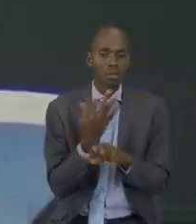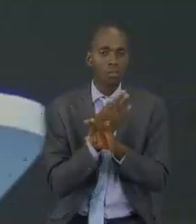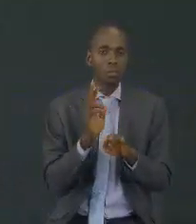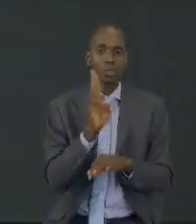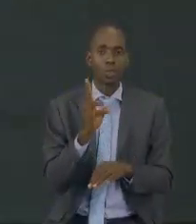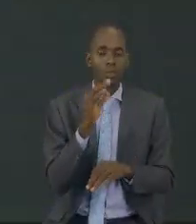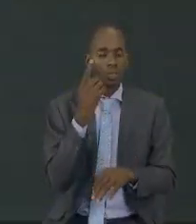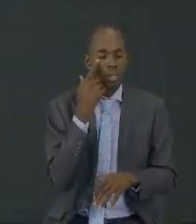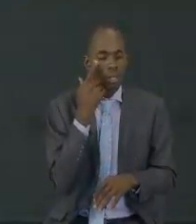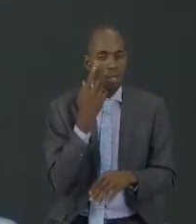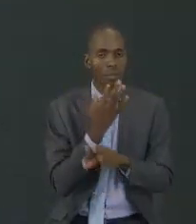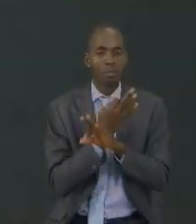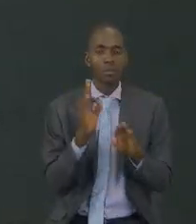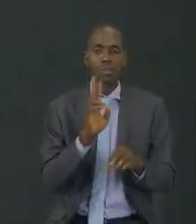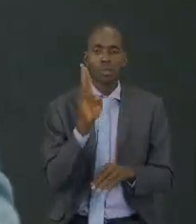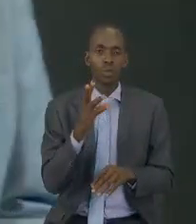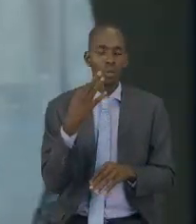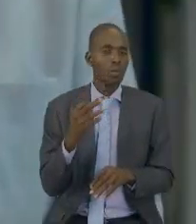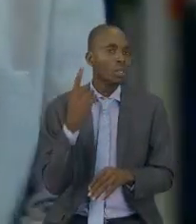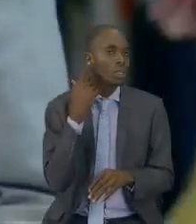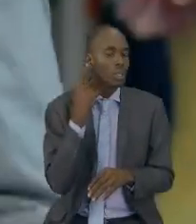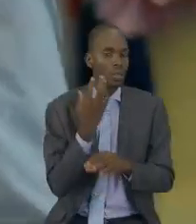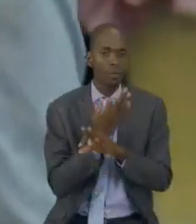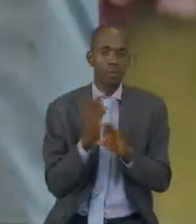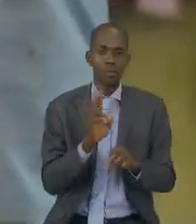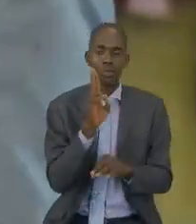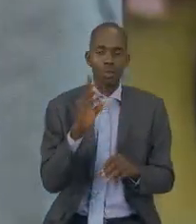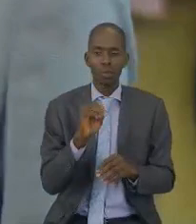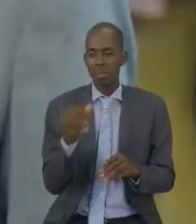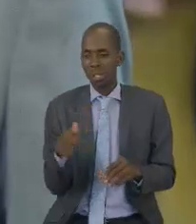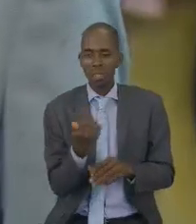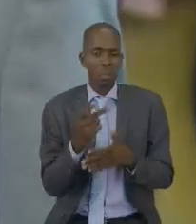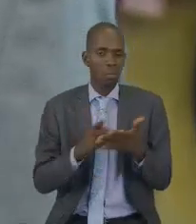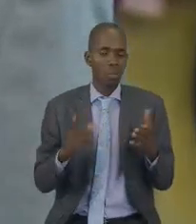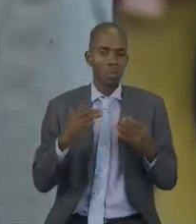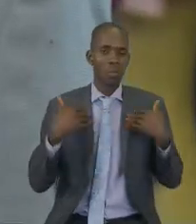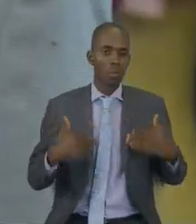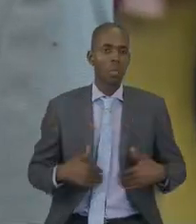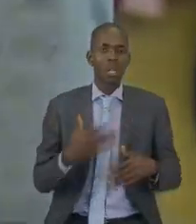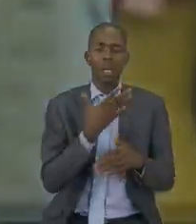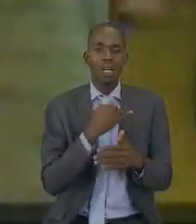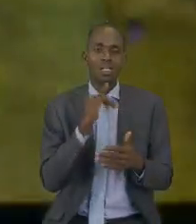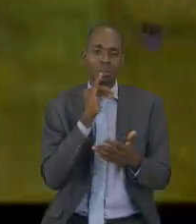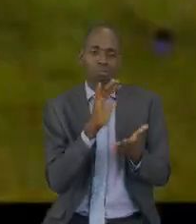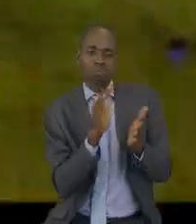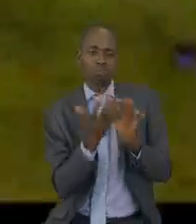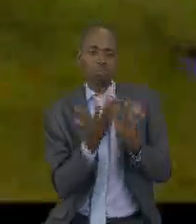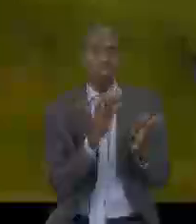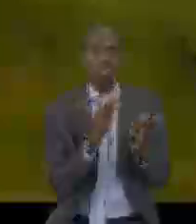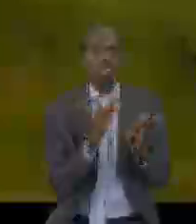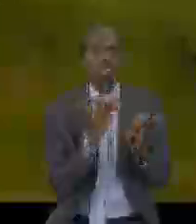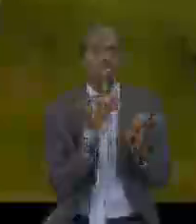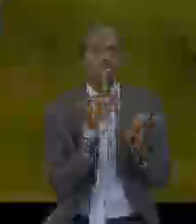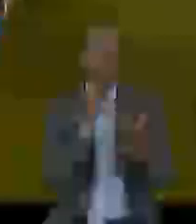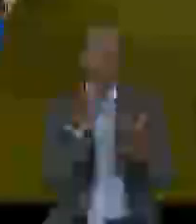his ears, of every part of the body. And so it's like an imprisoned